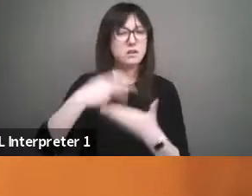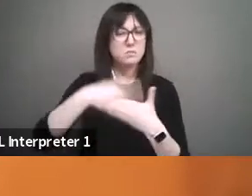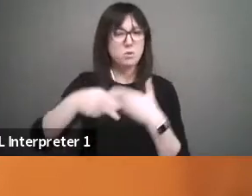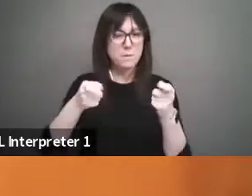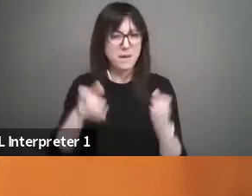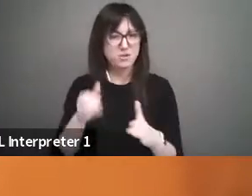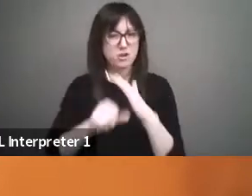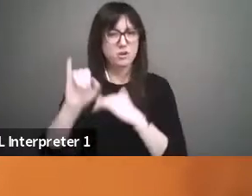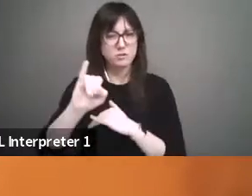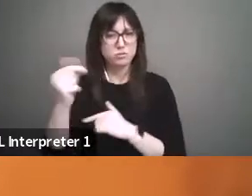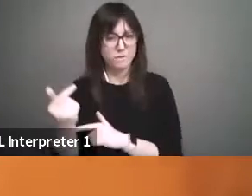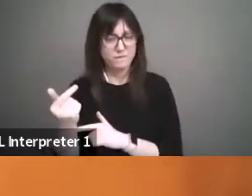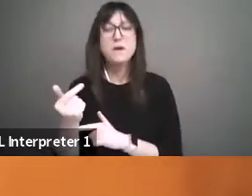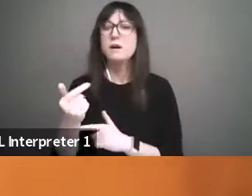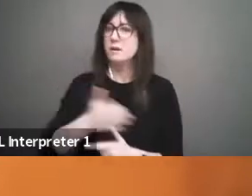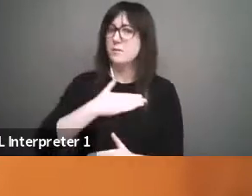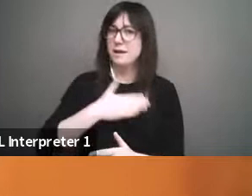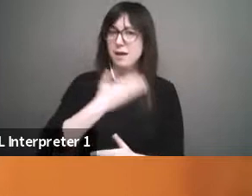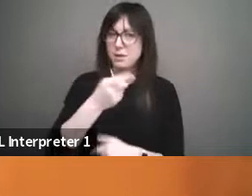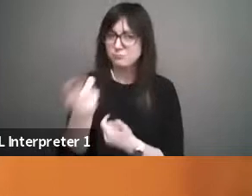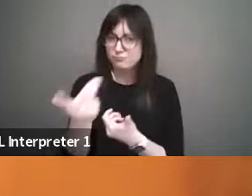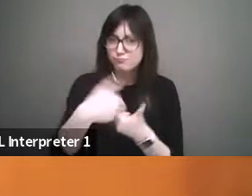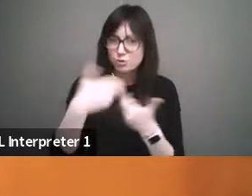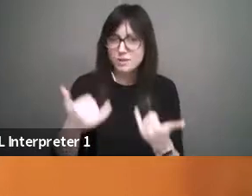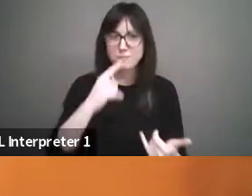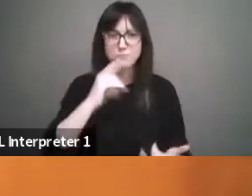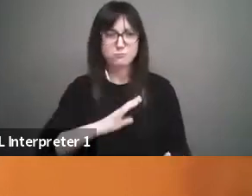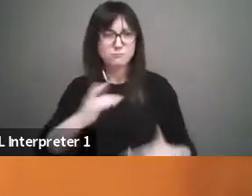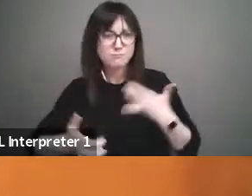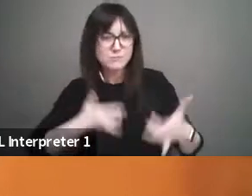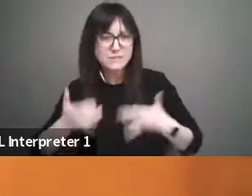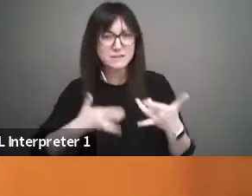so happy that you guys decided to join us for this action-filled lunch and learn workshop.